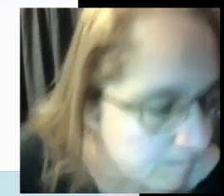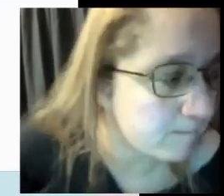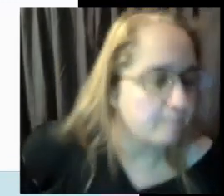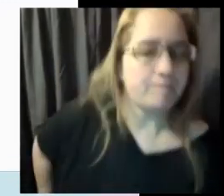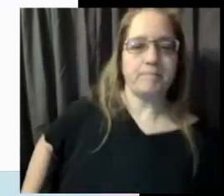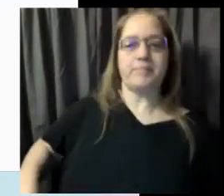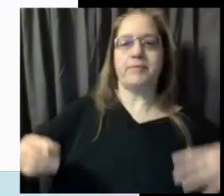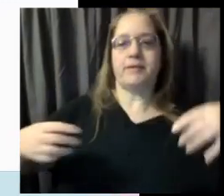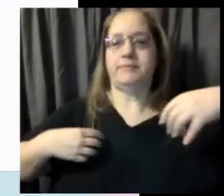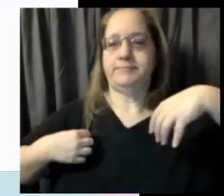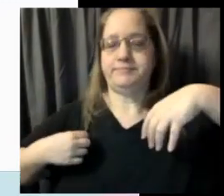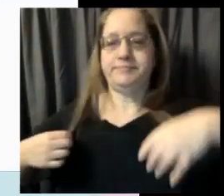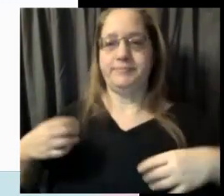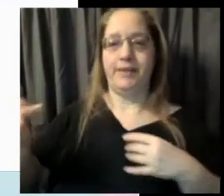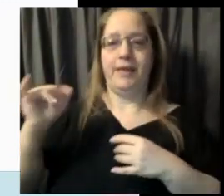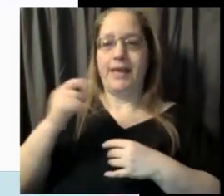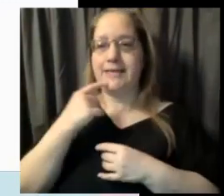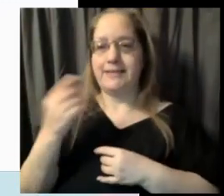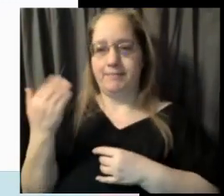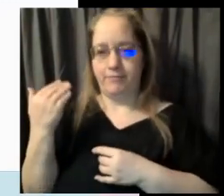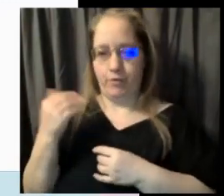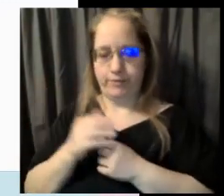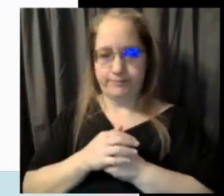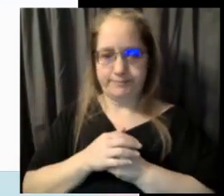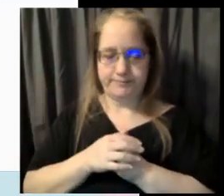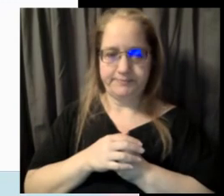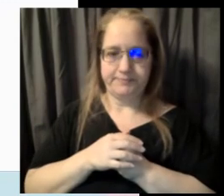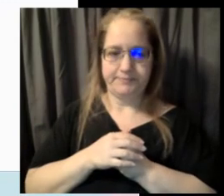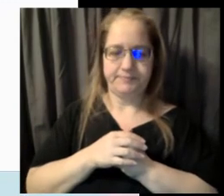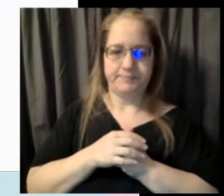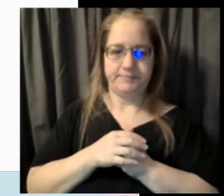Absolutely. So like I kind of mentioned before,